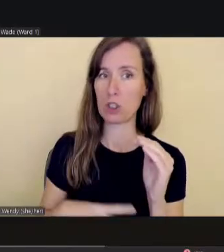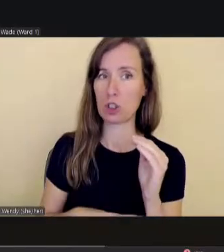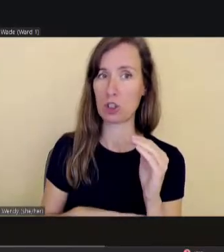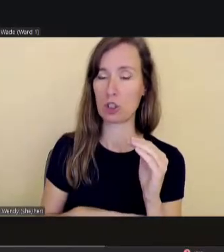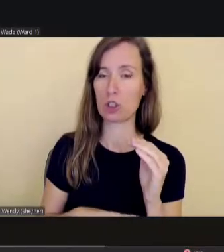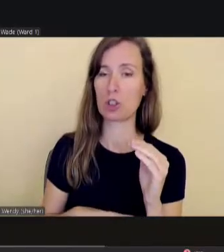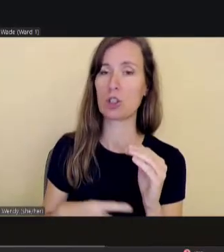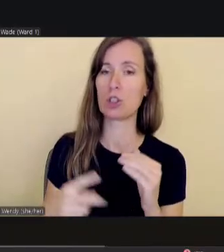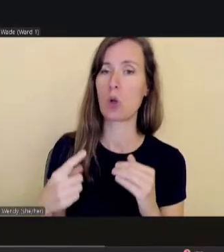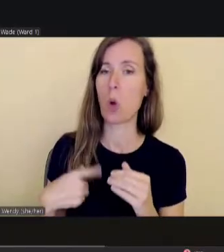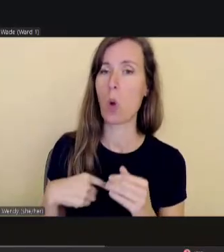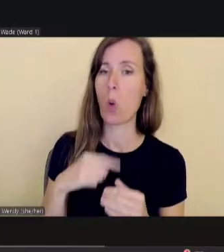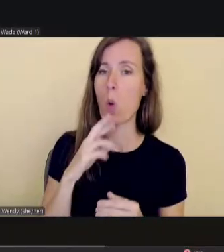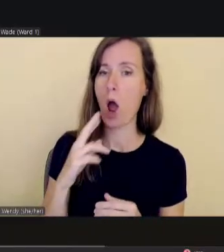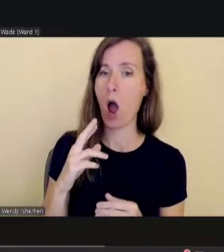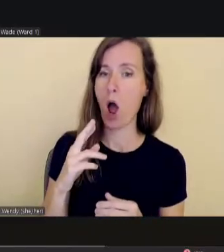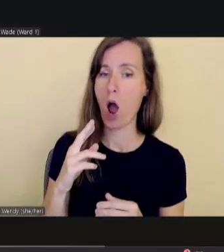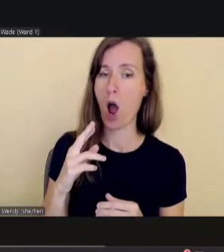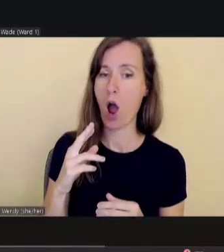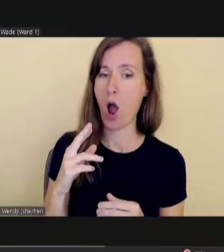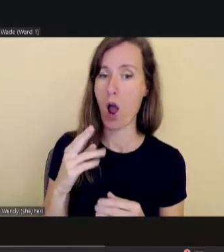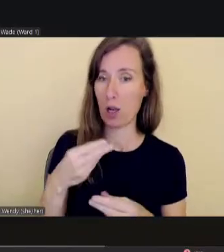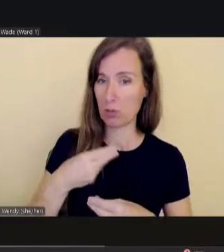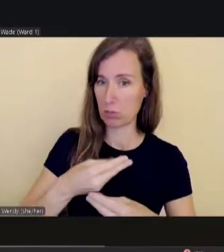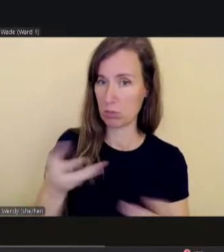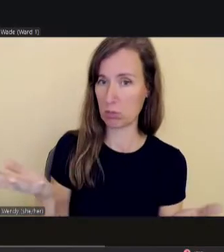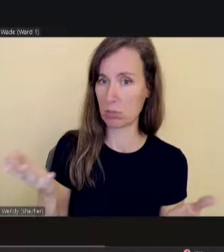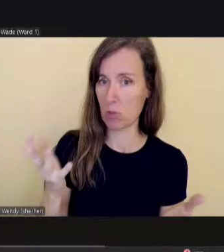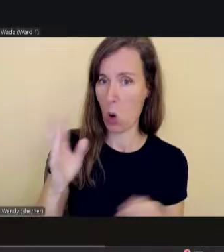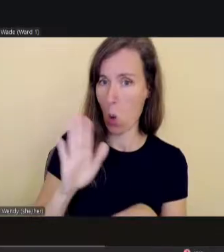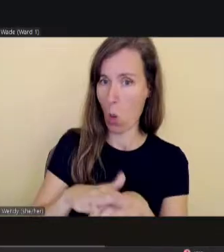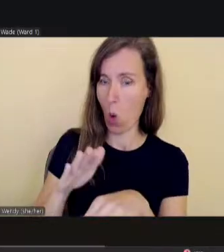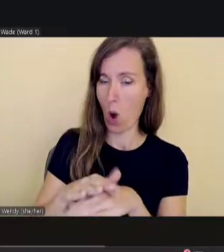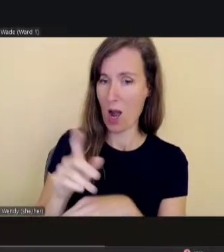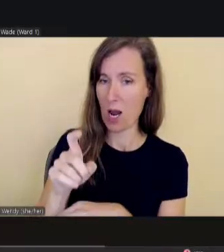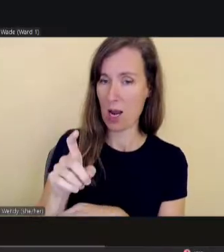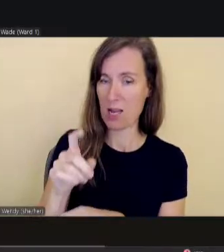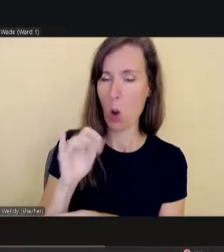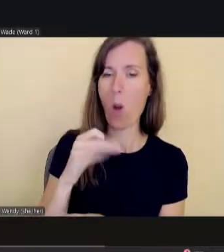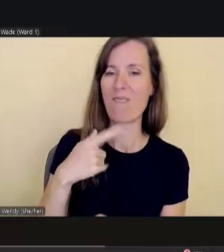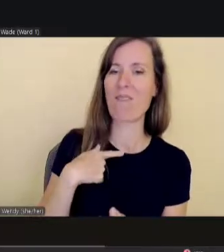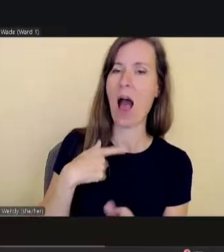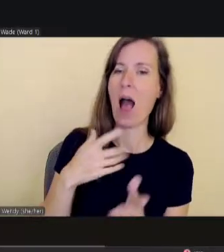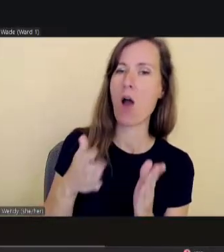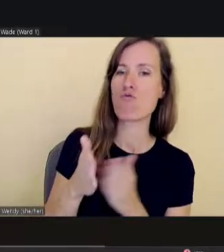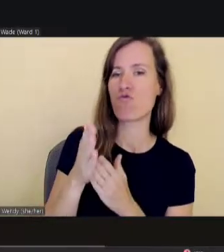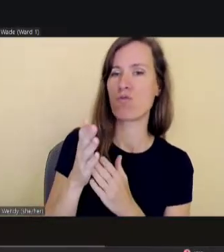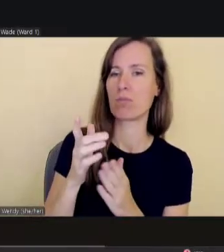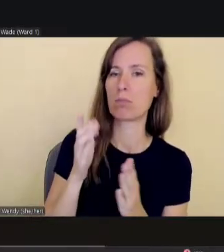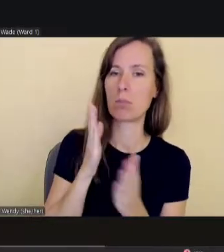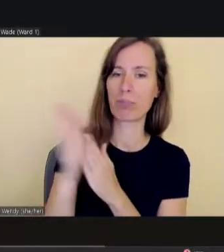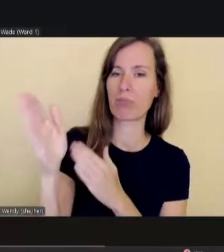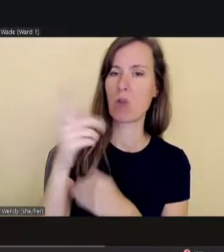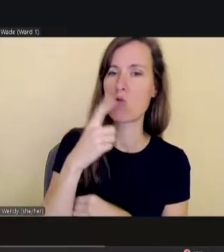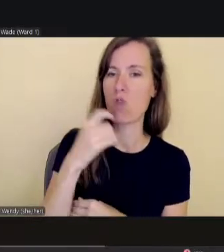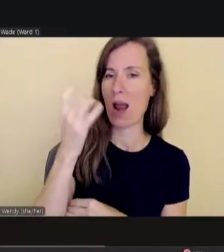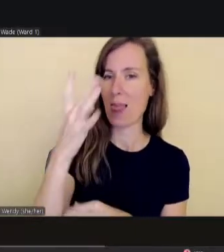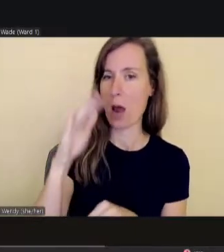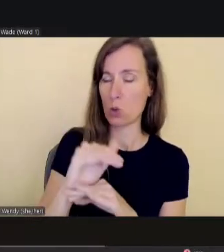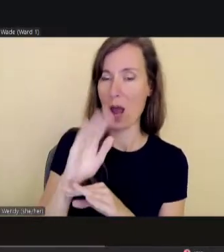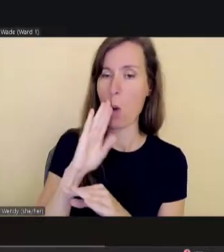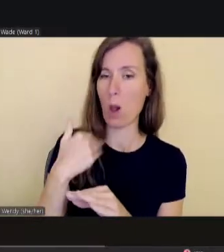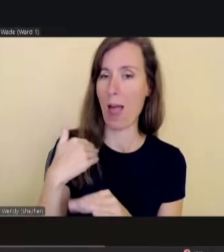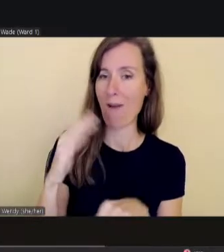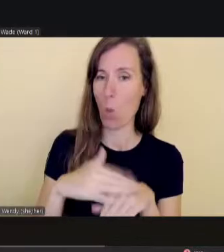are currently issuing warnings. So if I go out there and run the red light tonight, I will get a warning, and then starting December 1st,